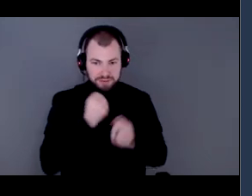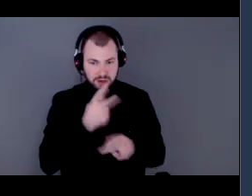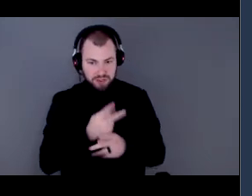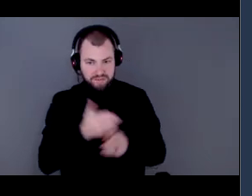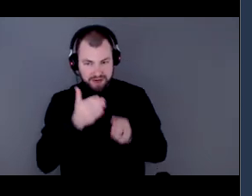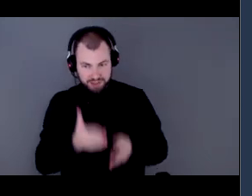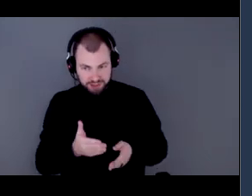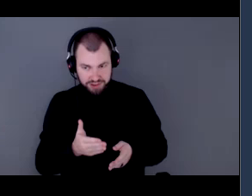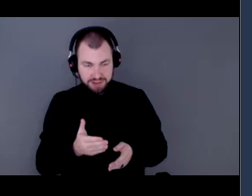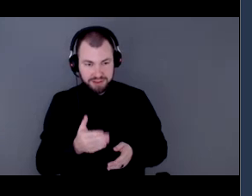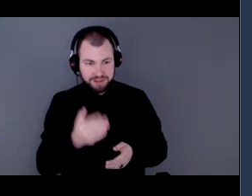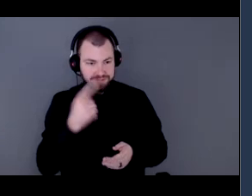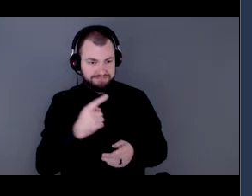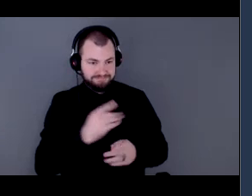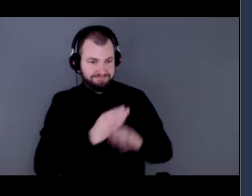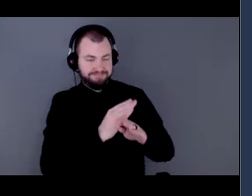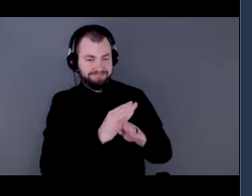Seri.